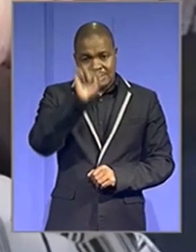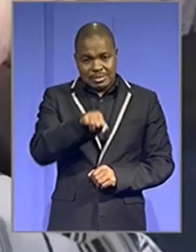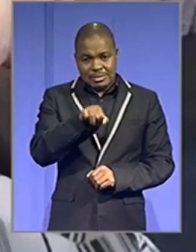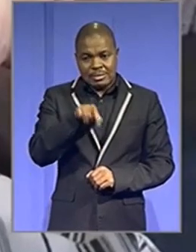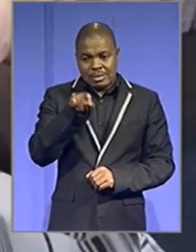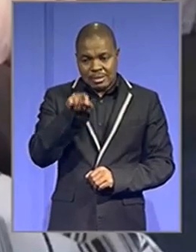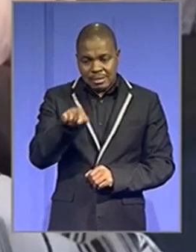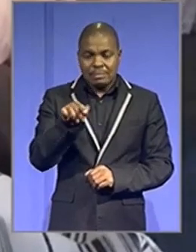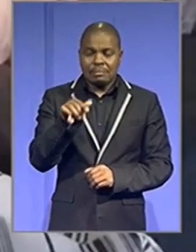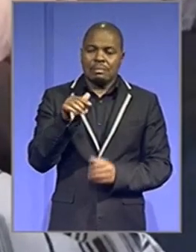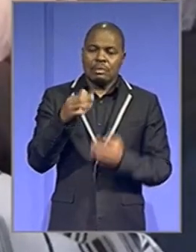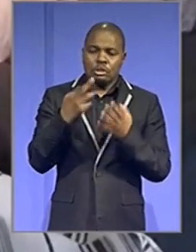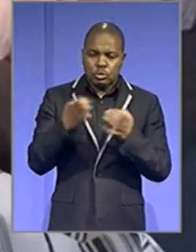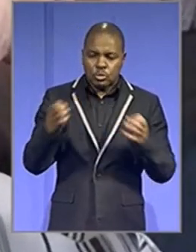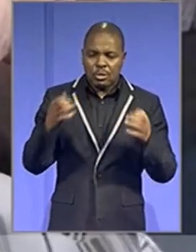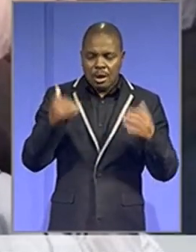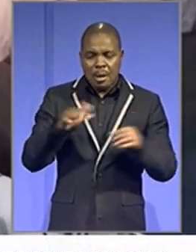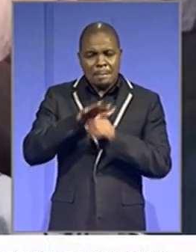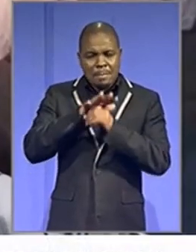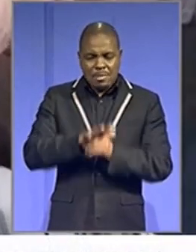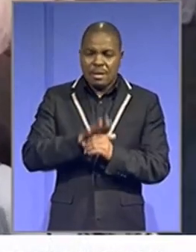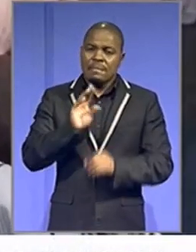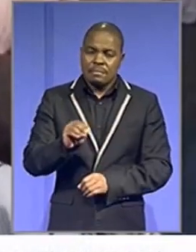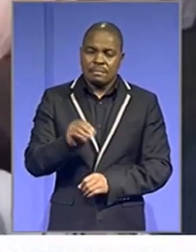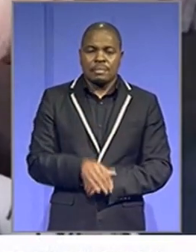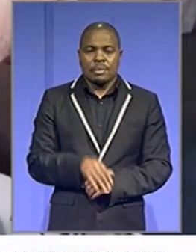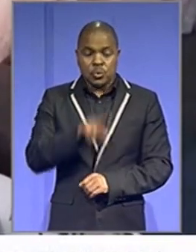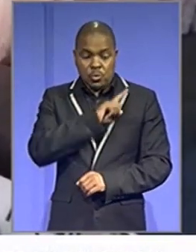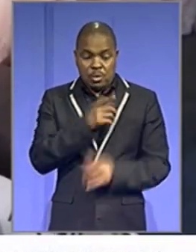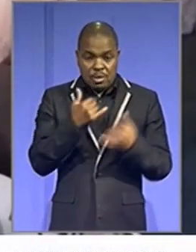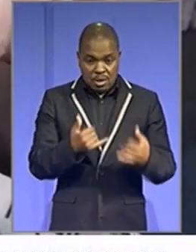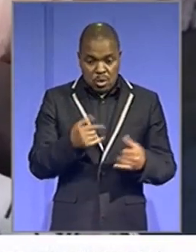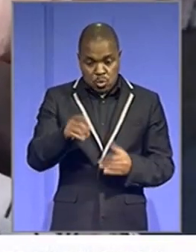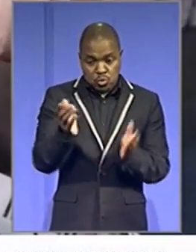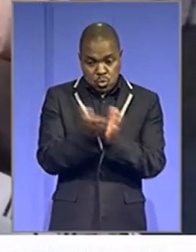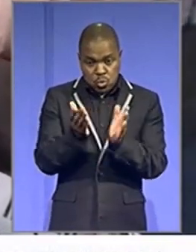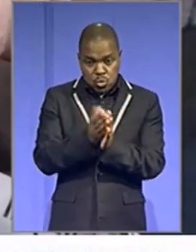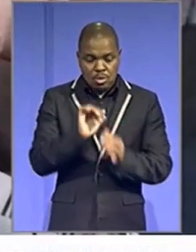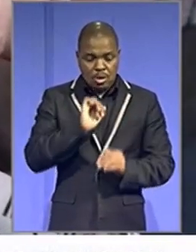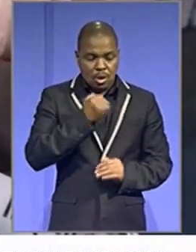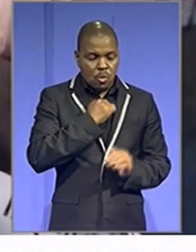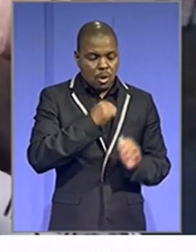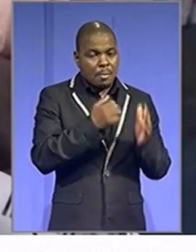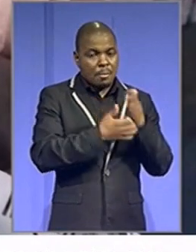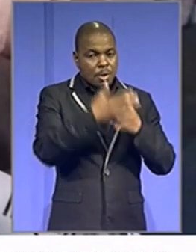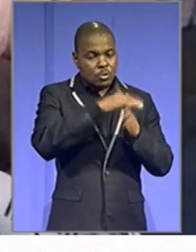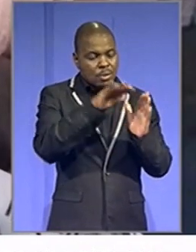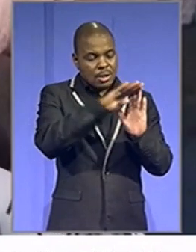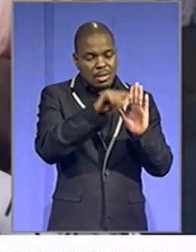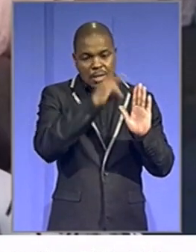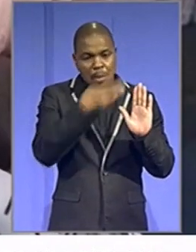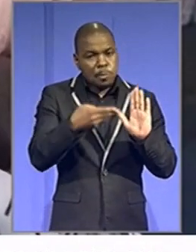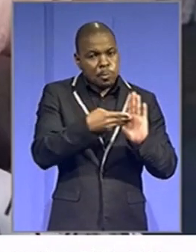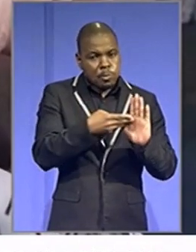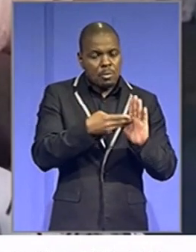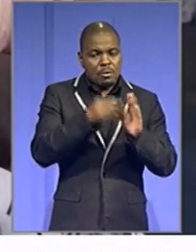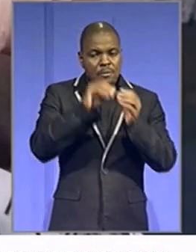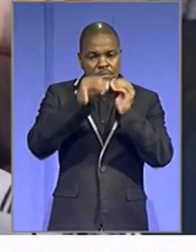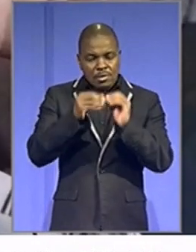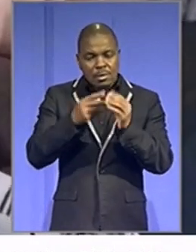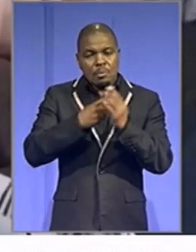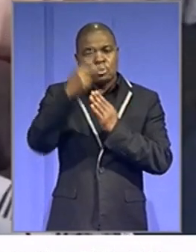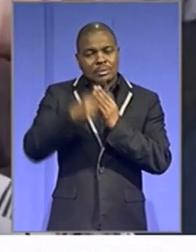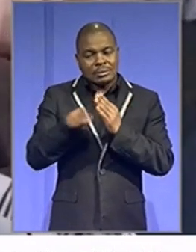on the existing infrastructure. And that is why we have the school on our priority list for infrastructure